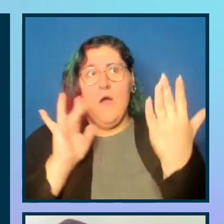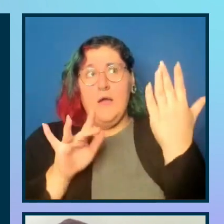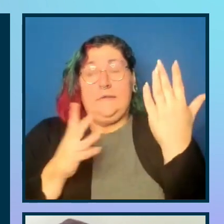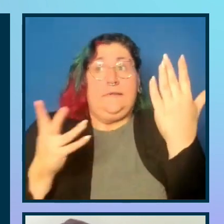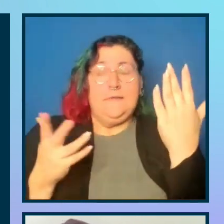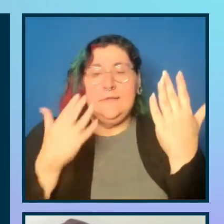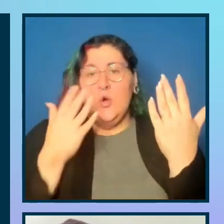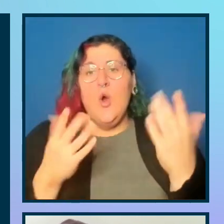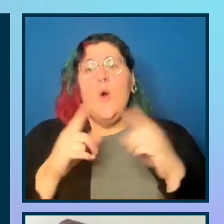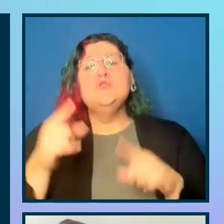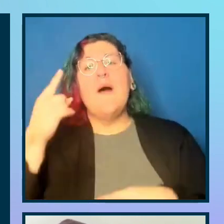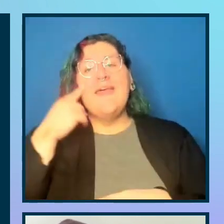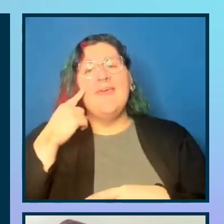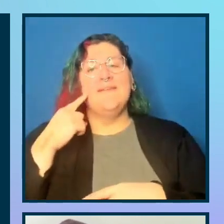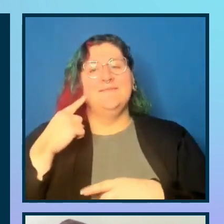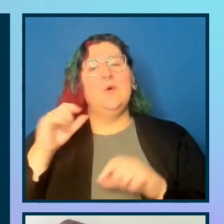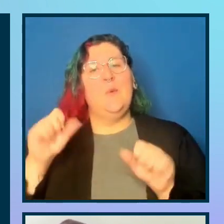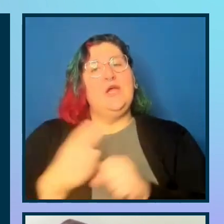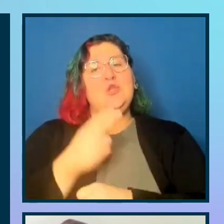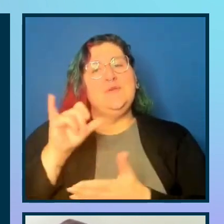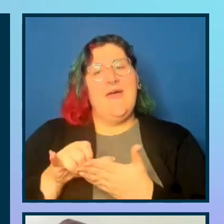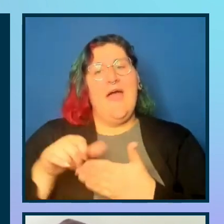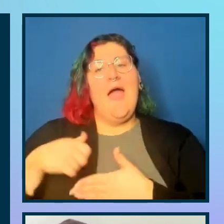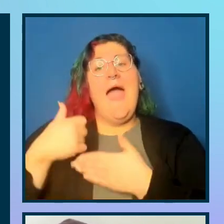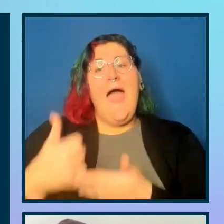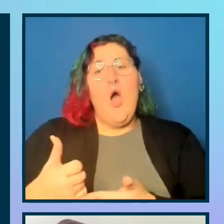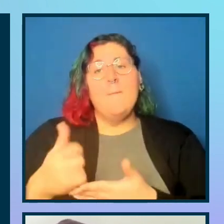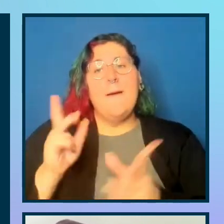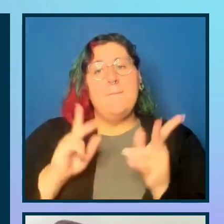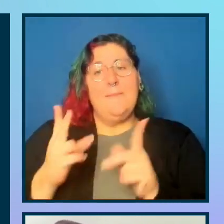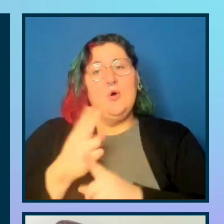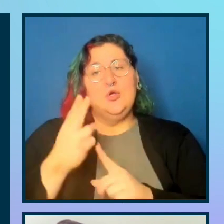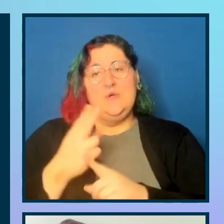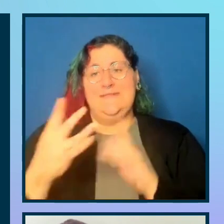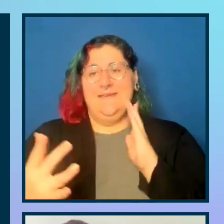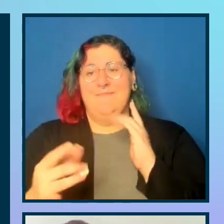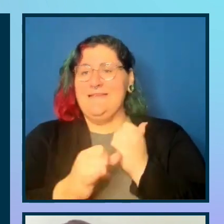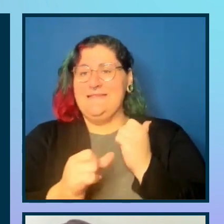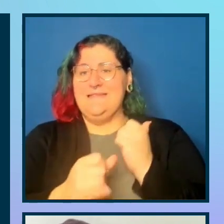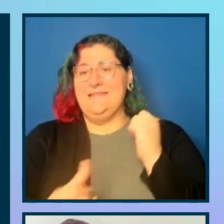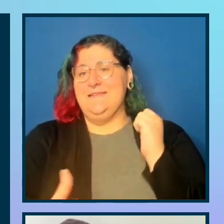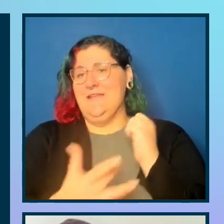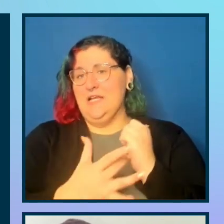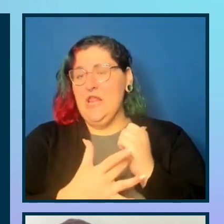our assisted users understand the affordance of opening and closing each dropdown.